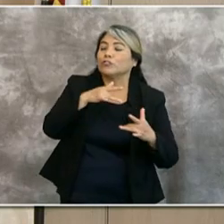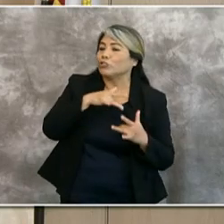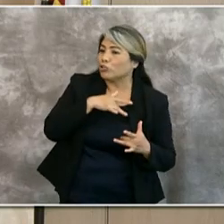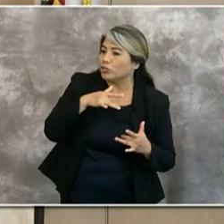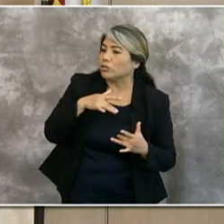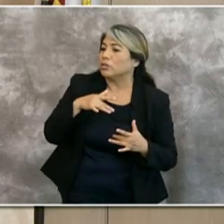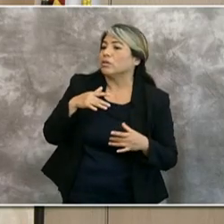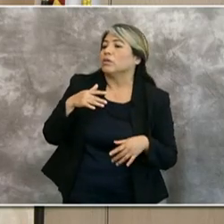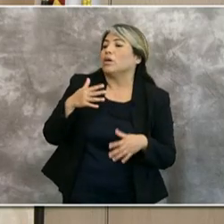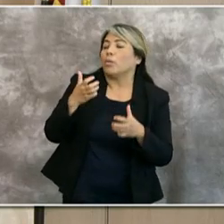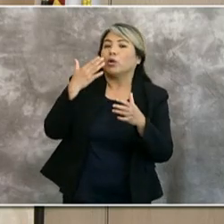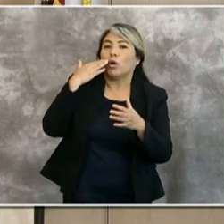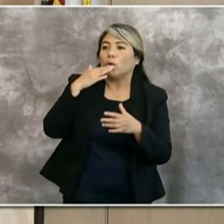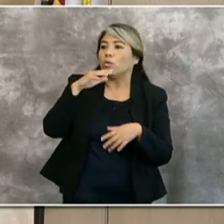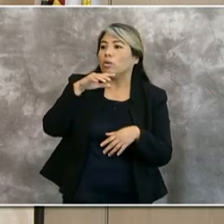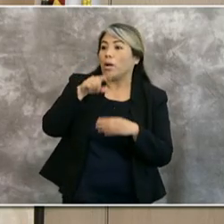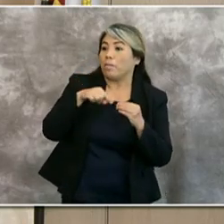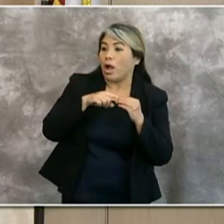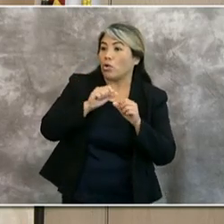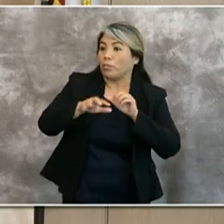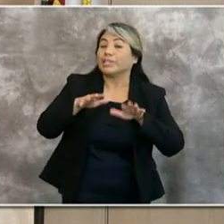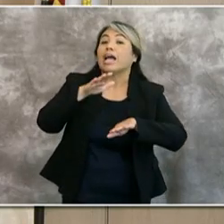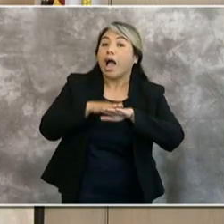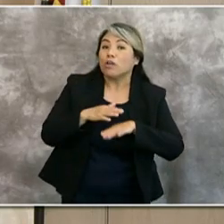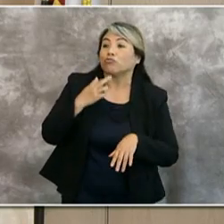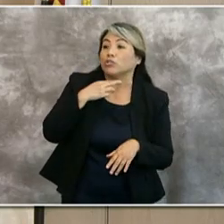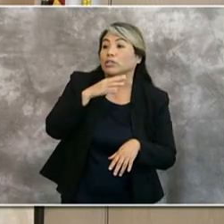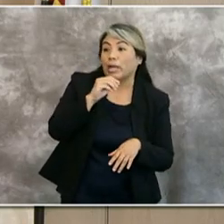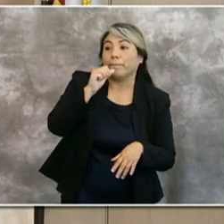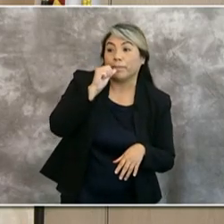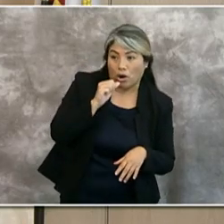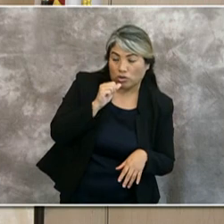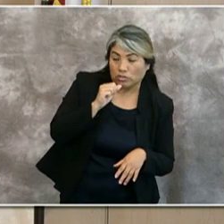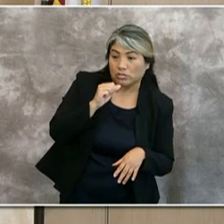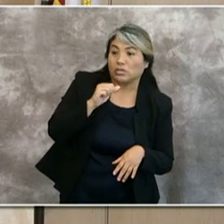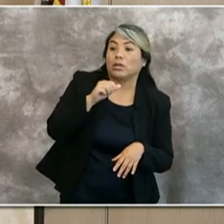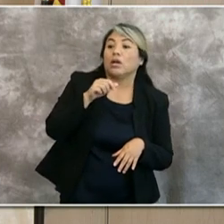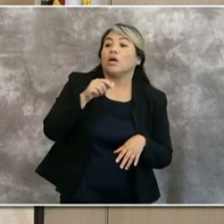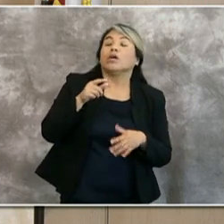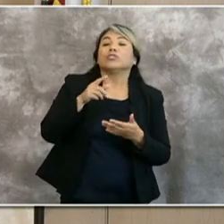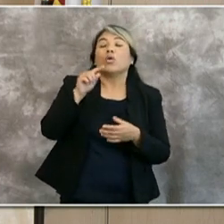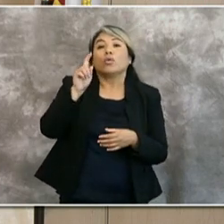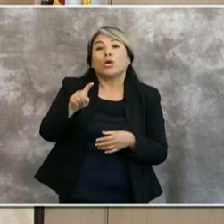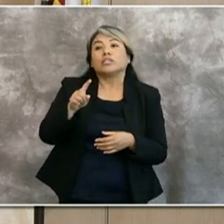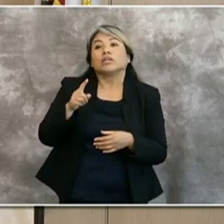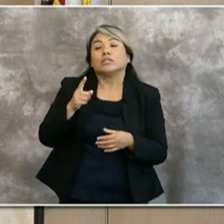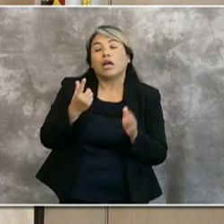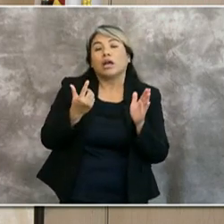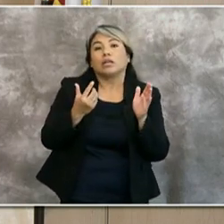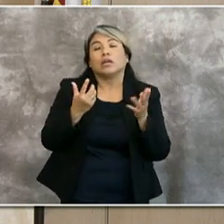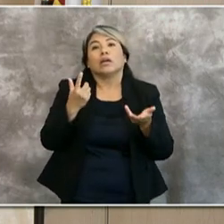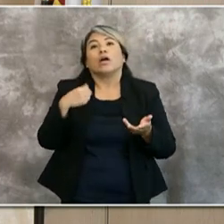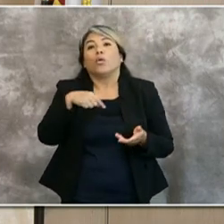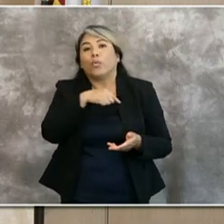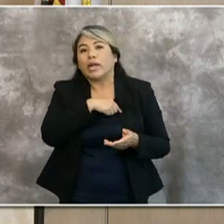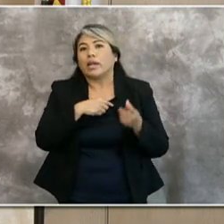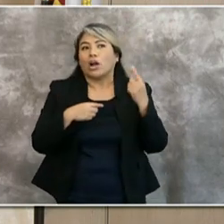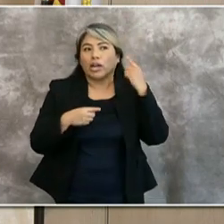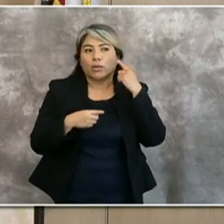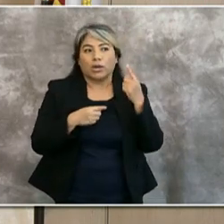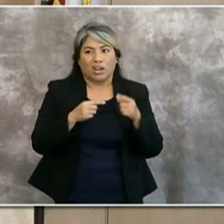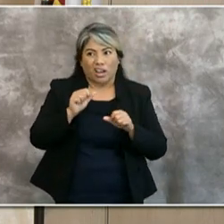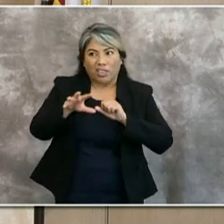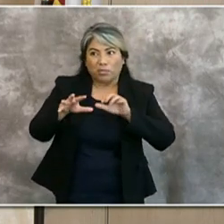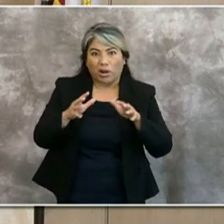of asking the question about outbreaks at restaurants and bars. And you know what the question that we're repeatedly getting is, are these